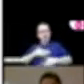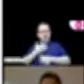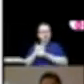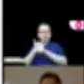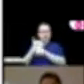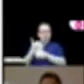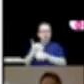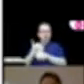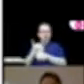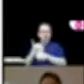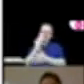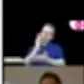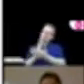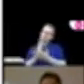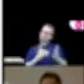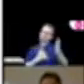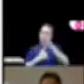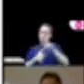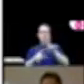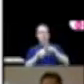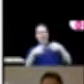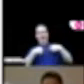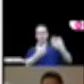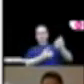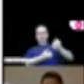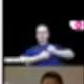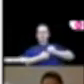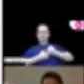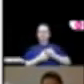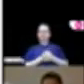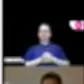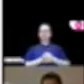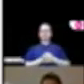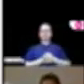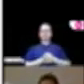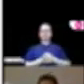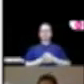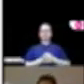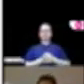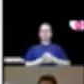got. Then on the next slide,